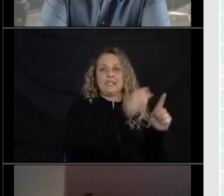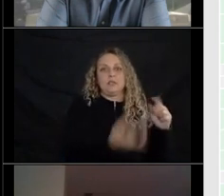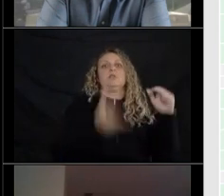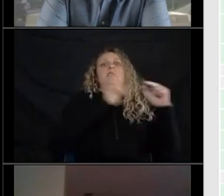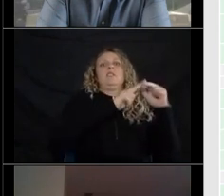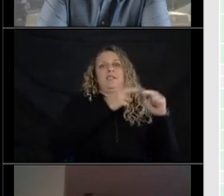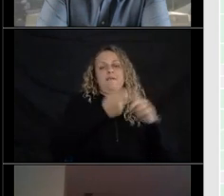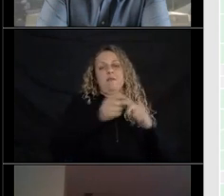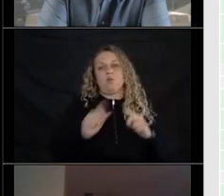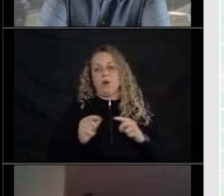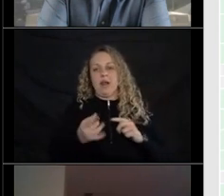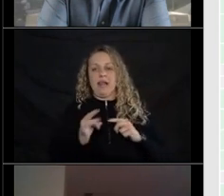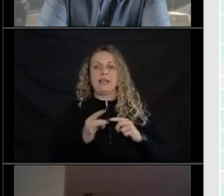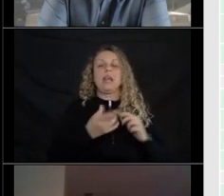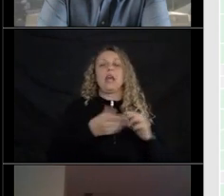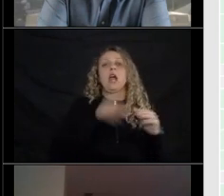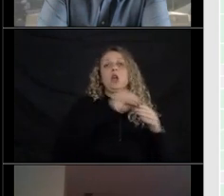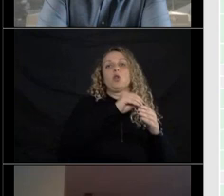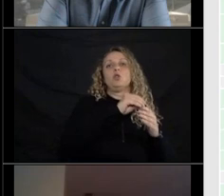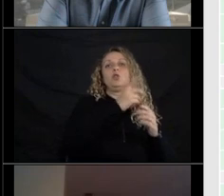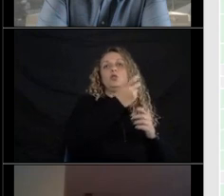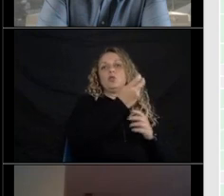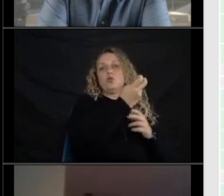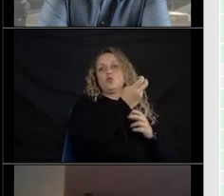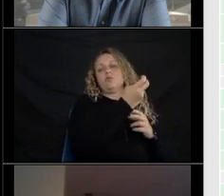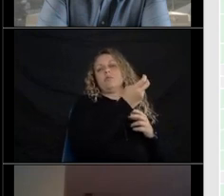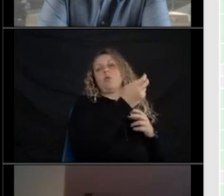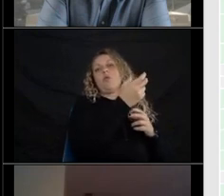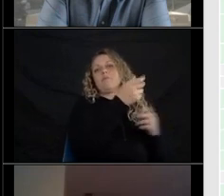2018, including 10 homicides and 2 manslaughters.